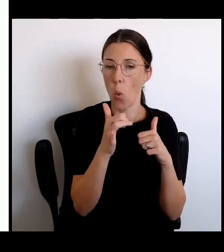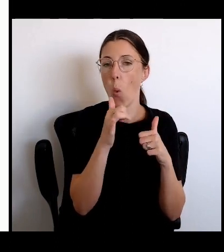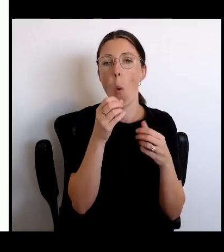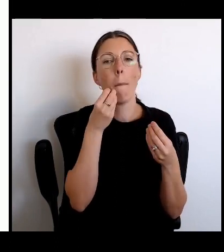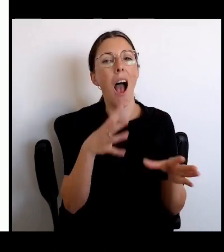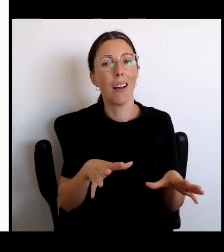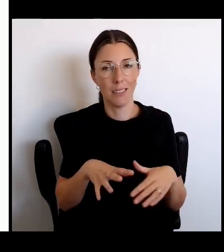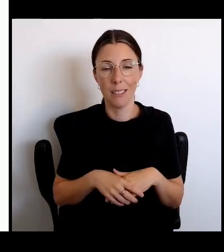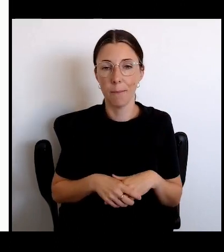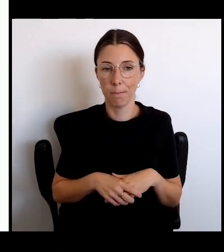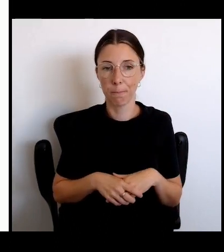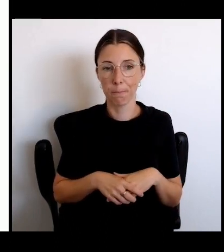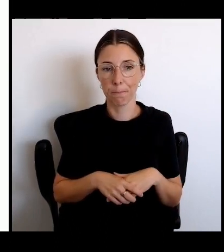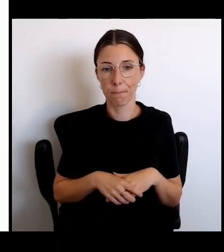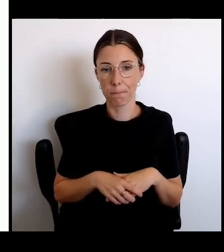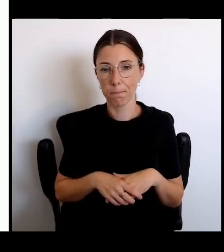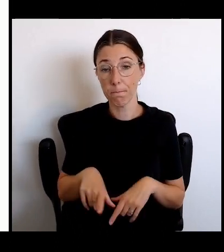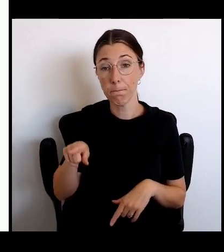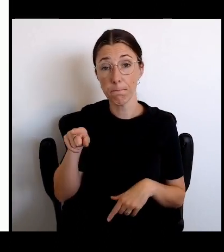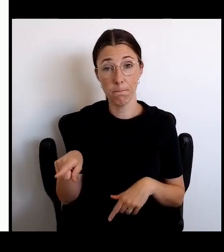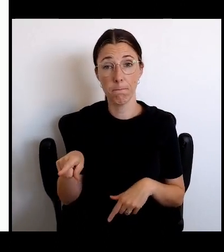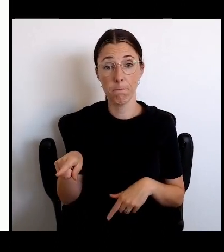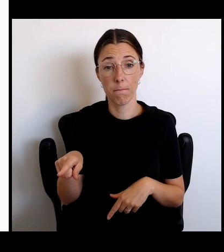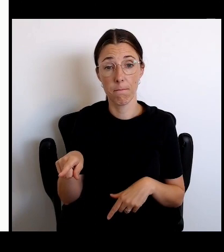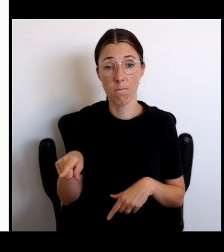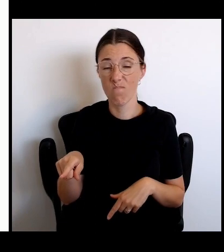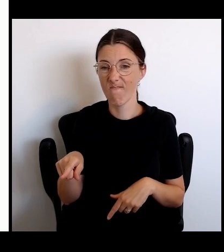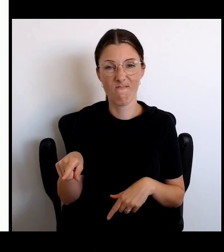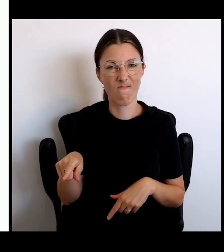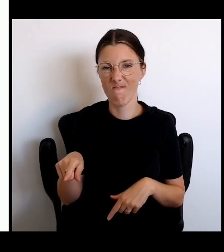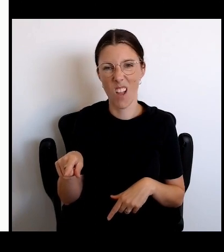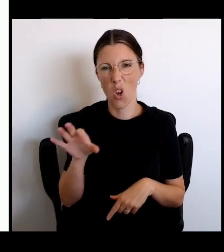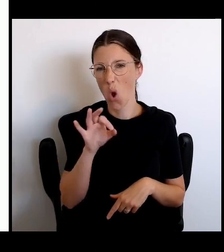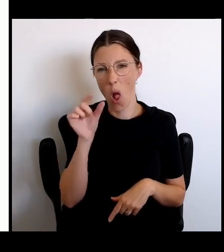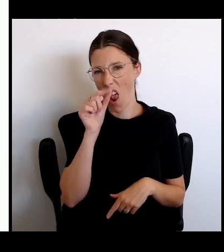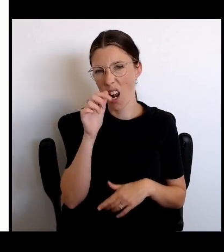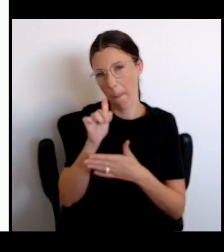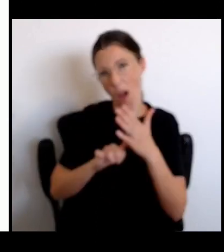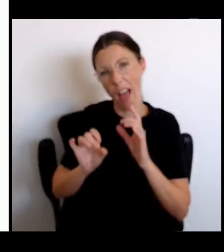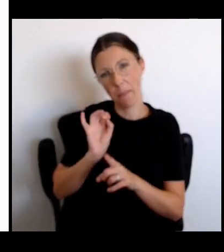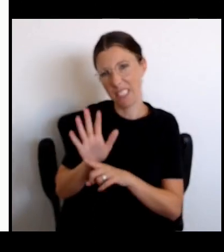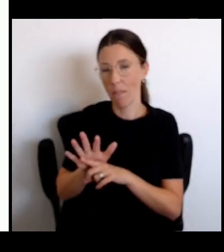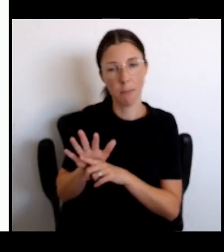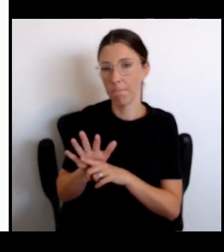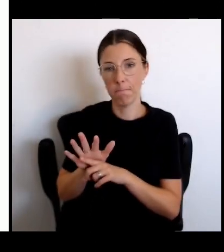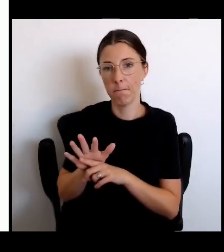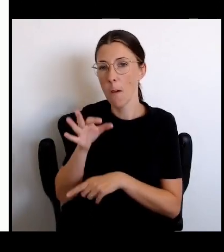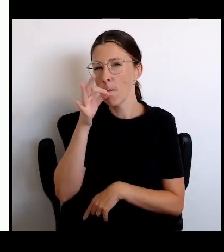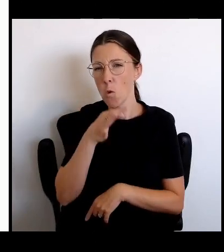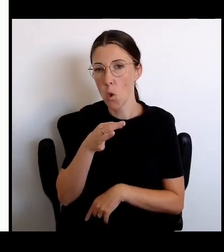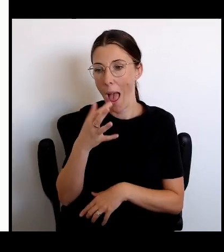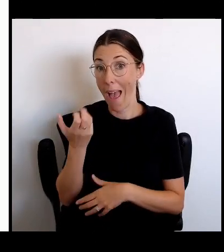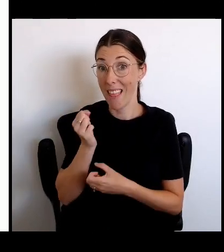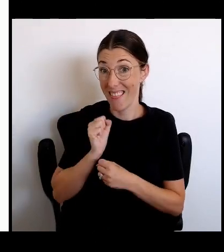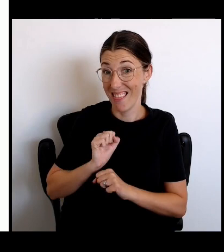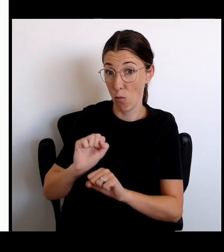As I said, they are less likely to have bought their own vape. Very few owned their own vape compared to the attached